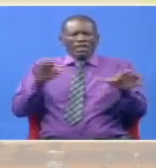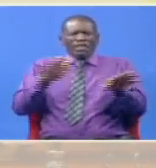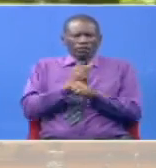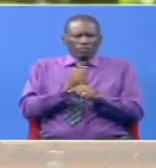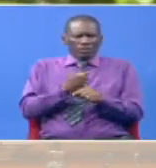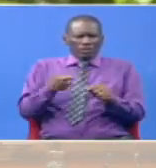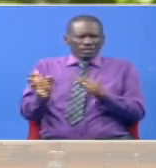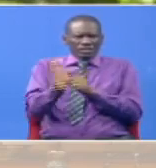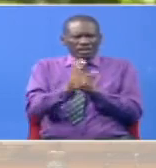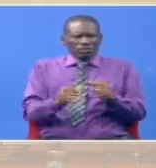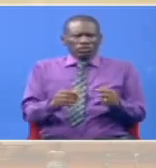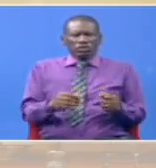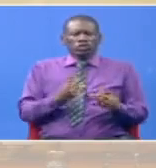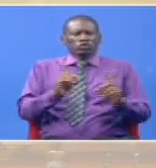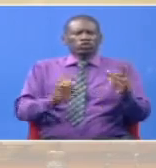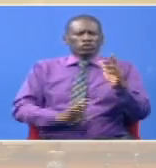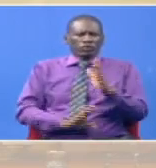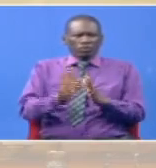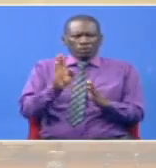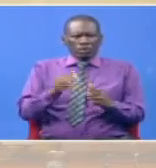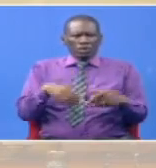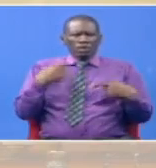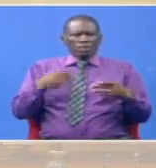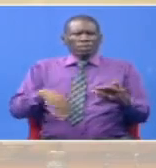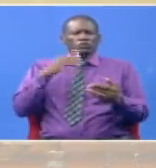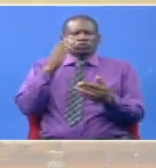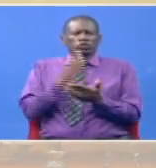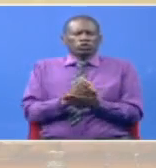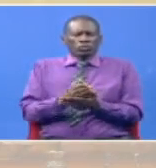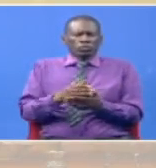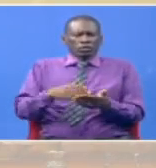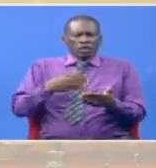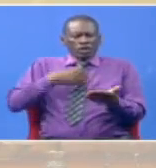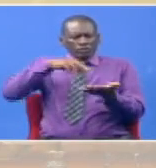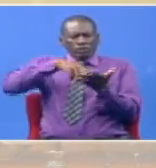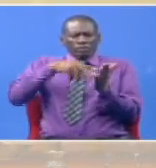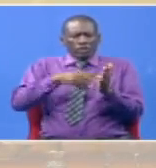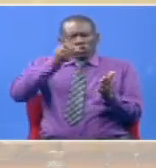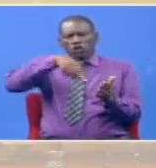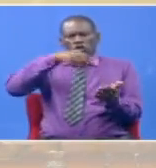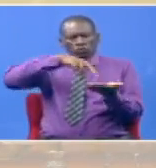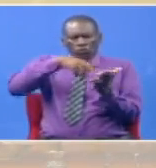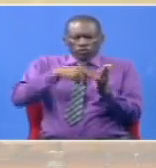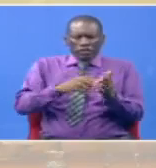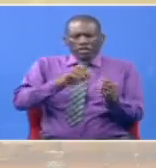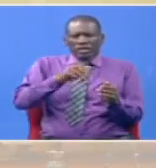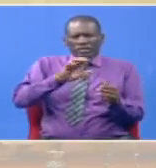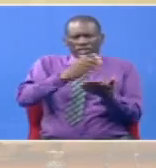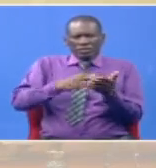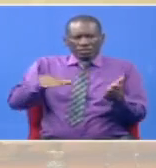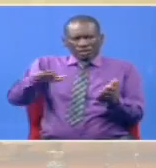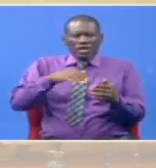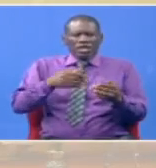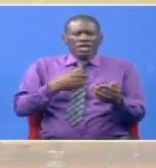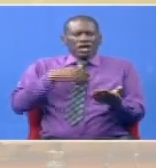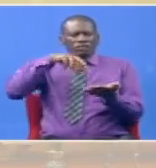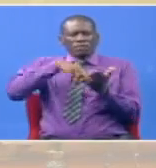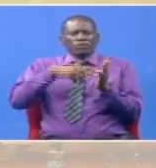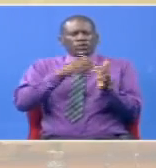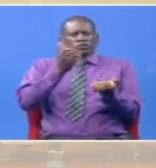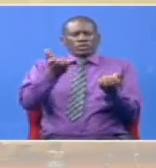yetu ikarudi nyuma sana. Waache kupeleka mradi ambaye haistahili. Ipeleke mradi yenye inastahili